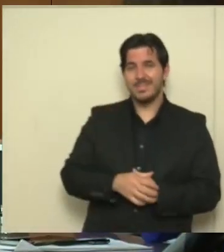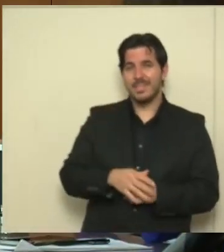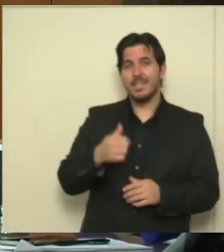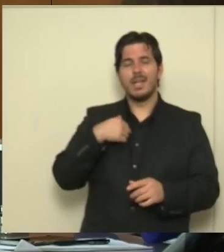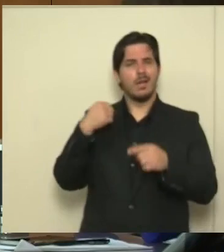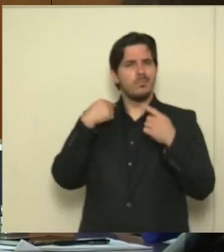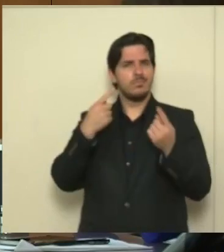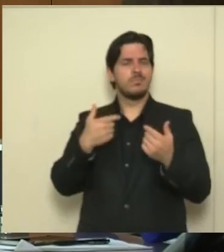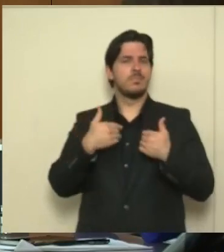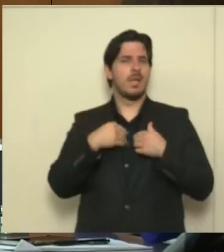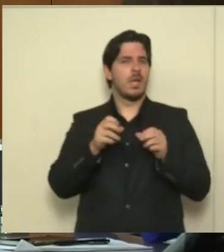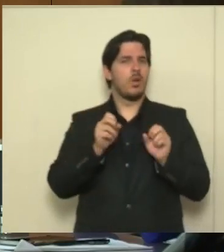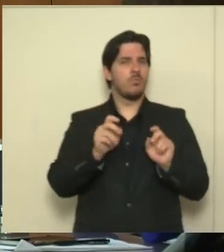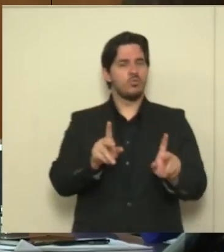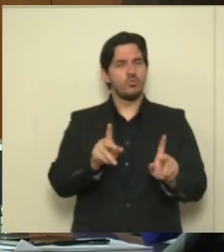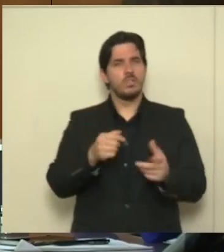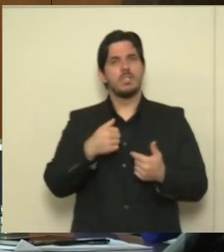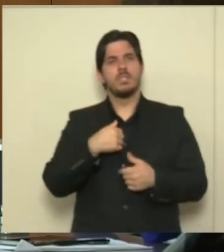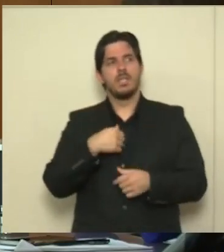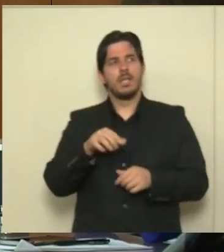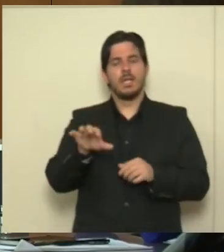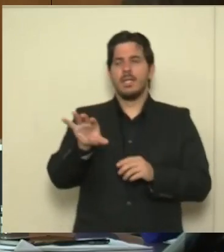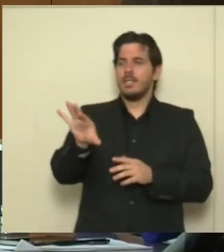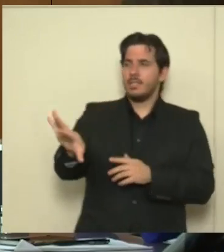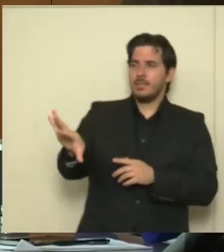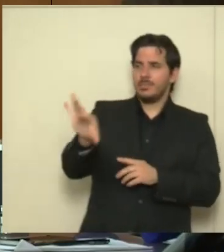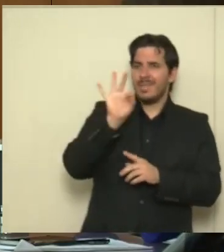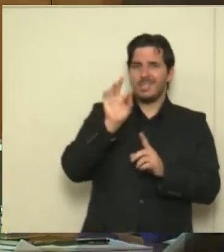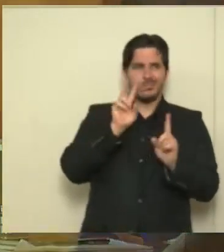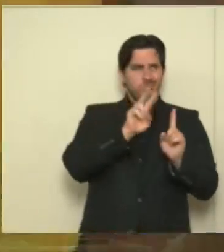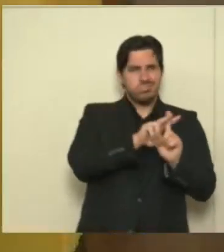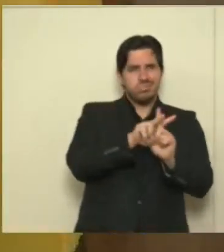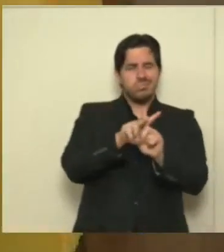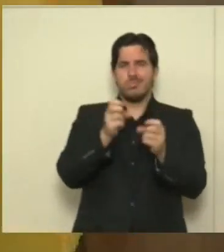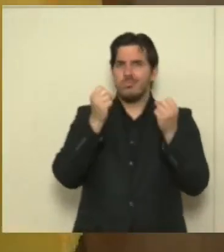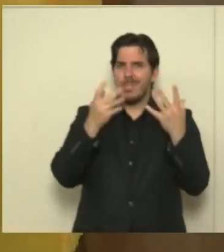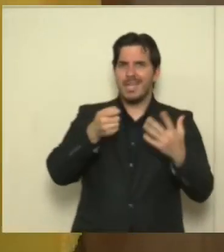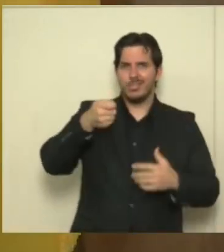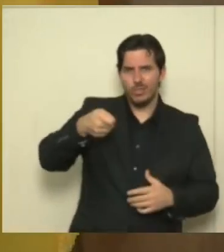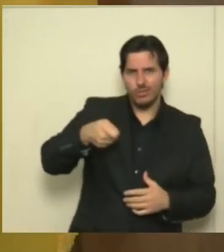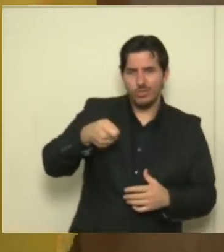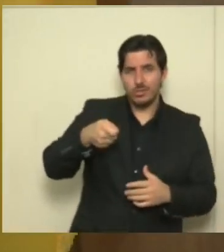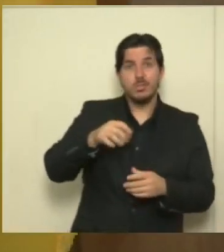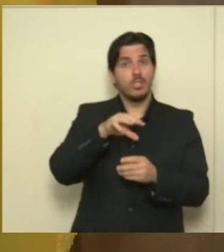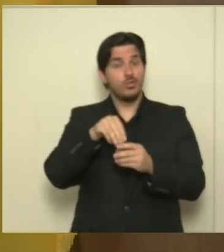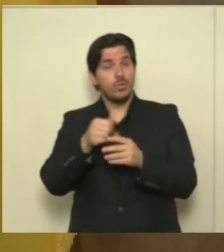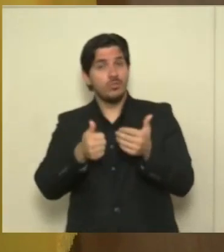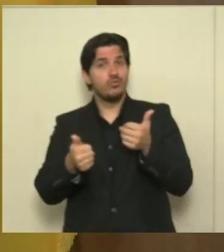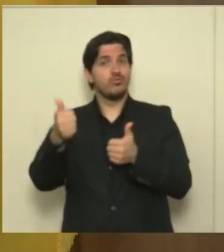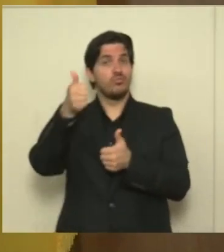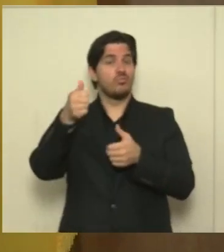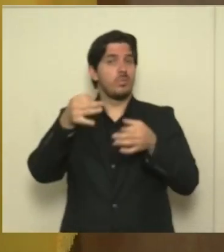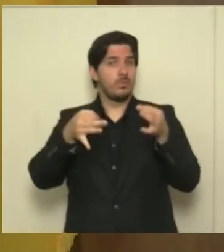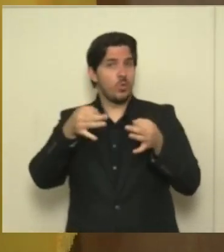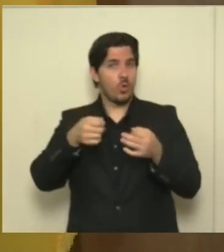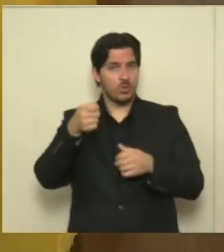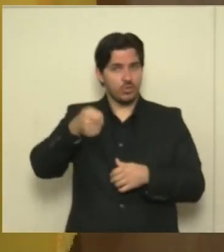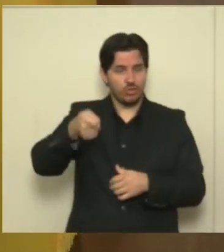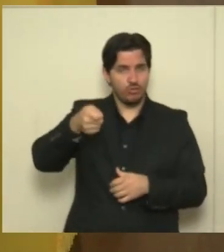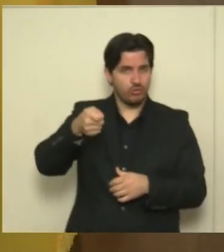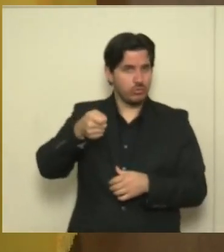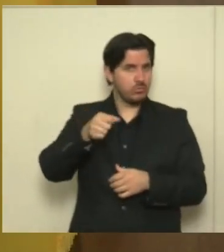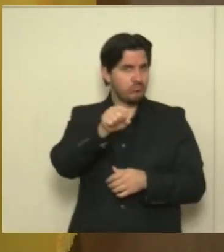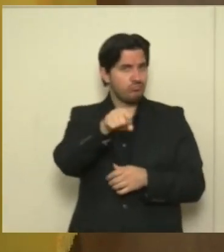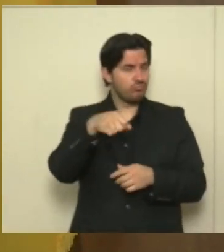opportunity to select and appoint many judges, including Supreme Court justices. And for New